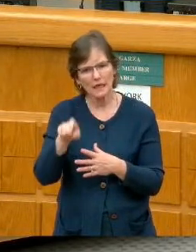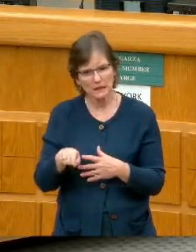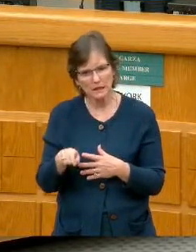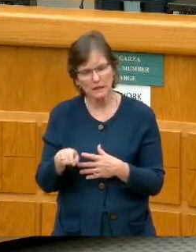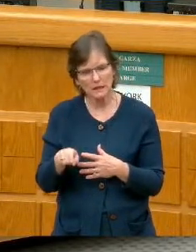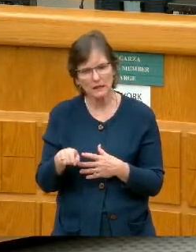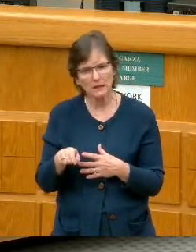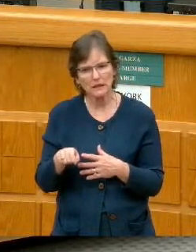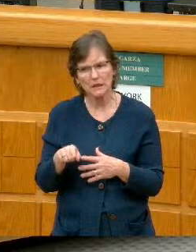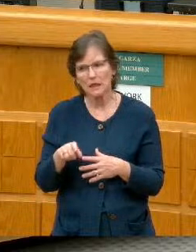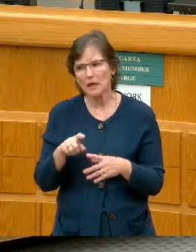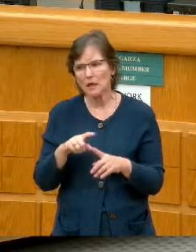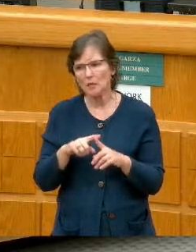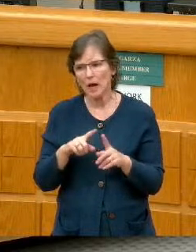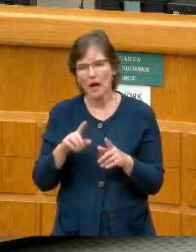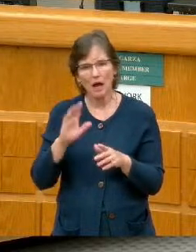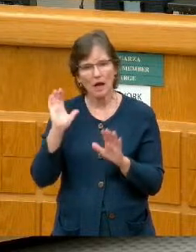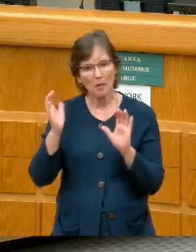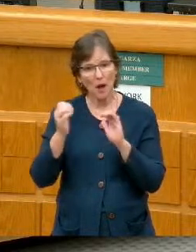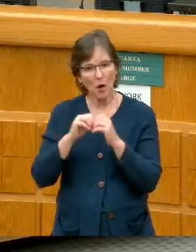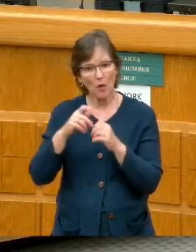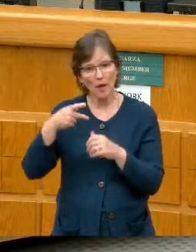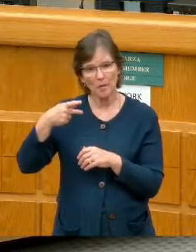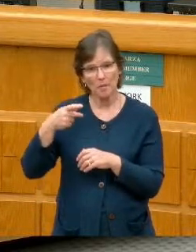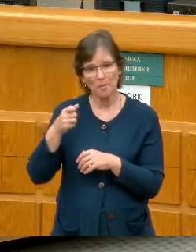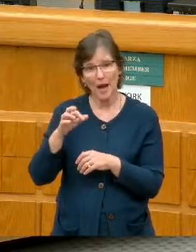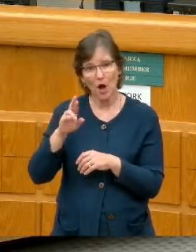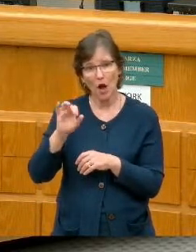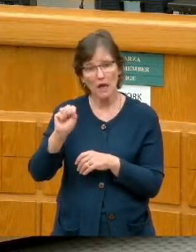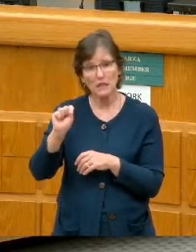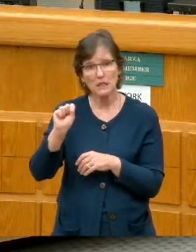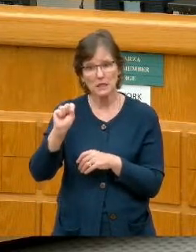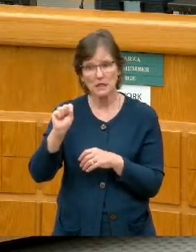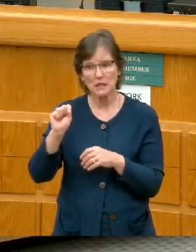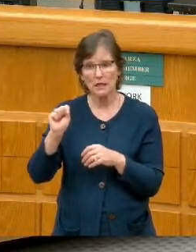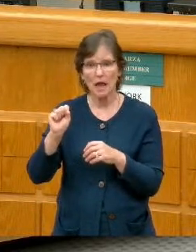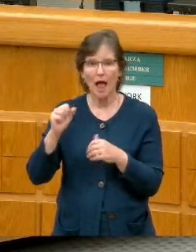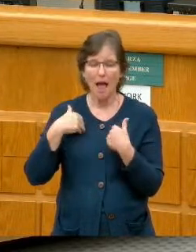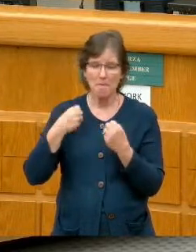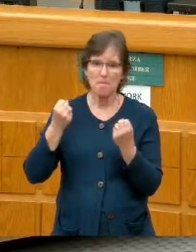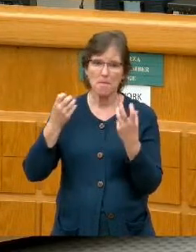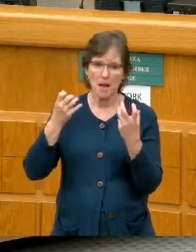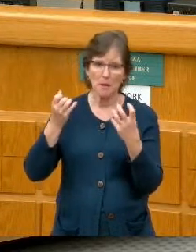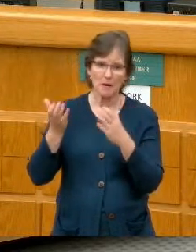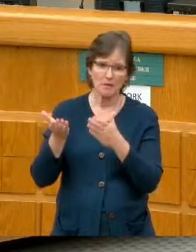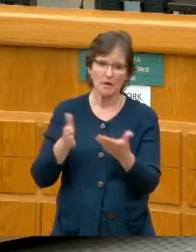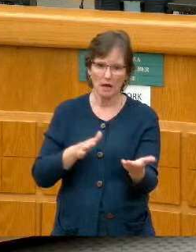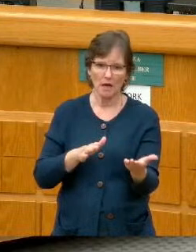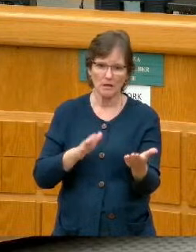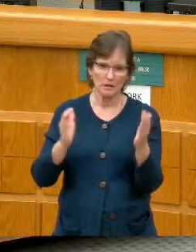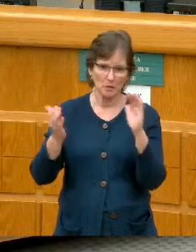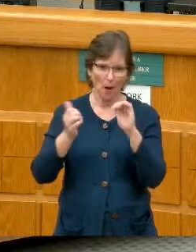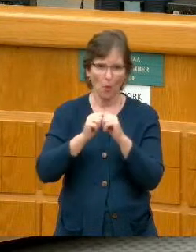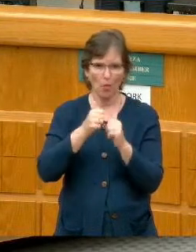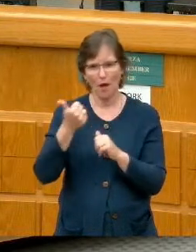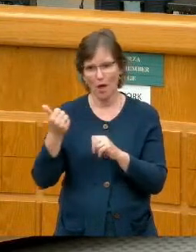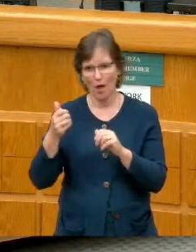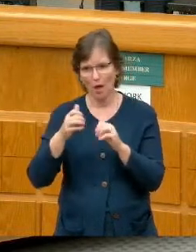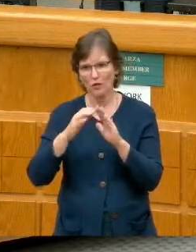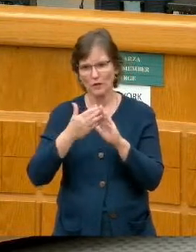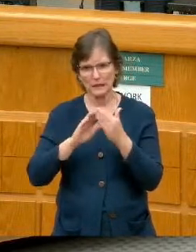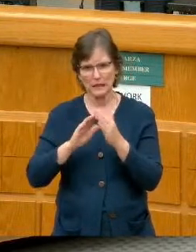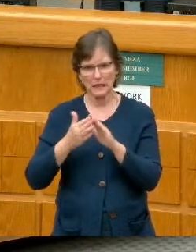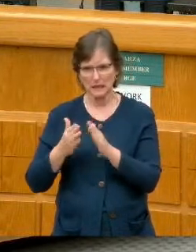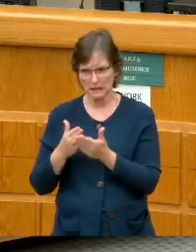for the past 2 weeks, Paris has been fairly highly ranked for the number of fatalities. In the coastal bend, we're in the middle of the pack,